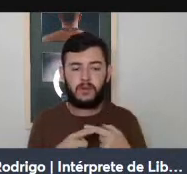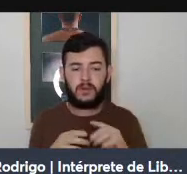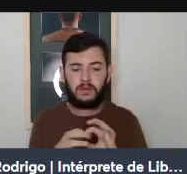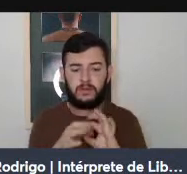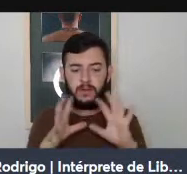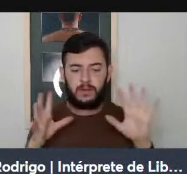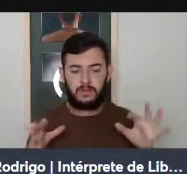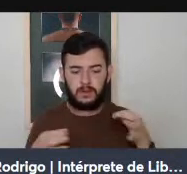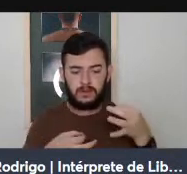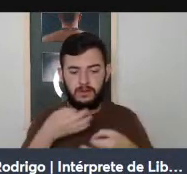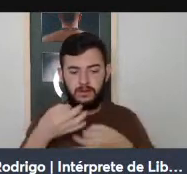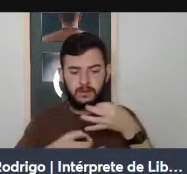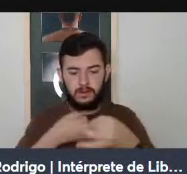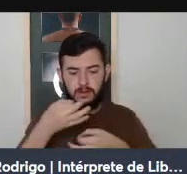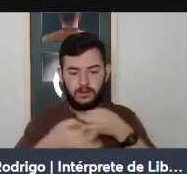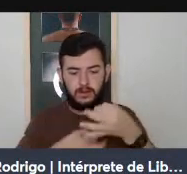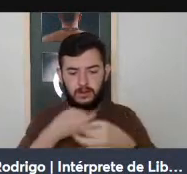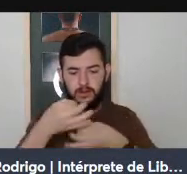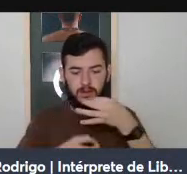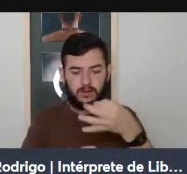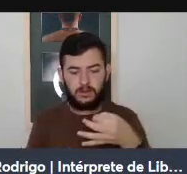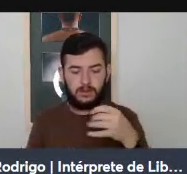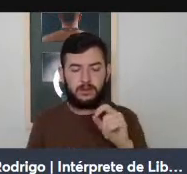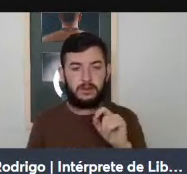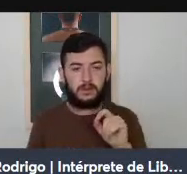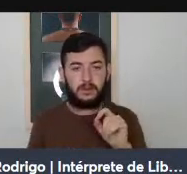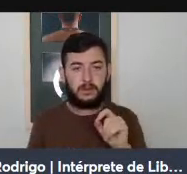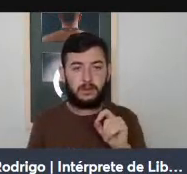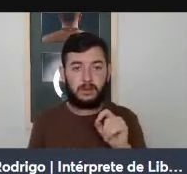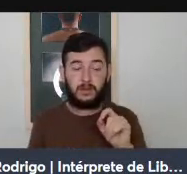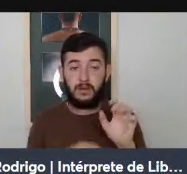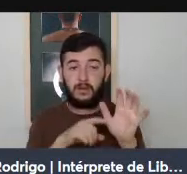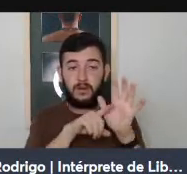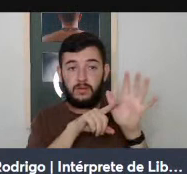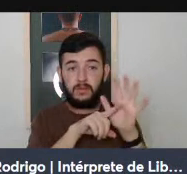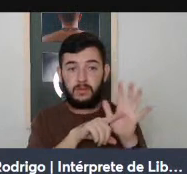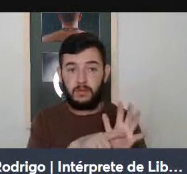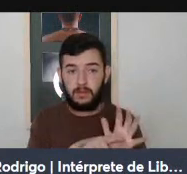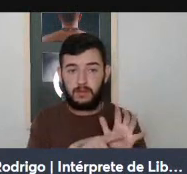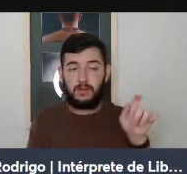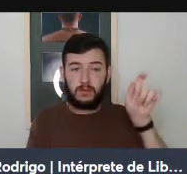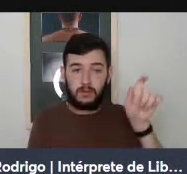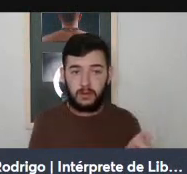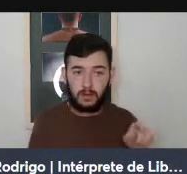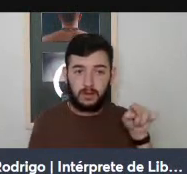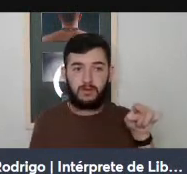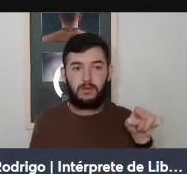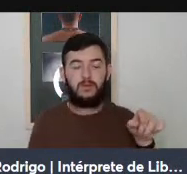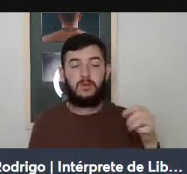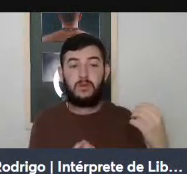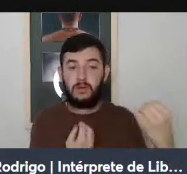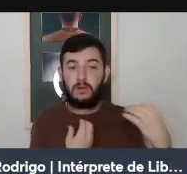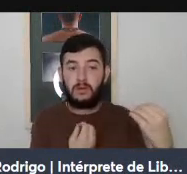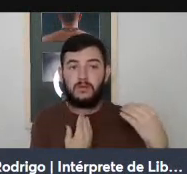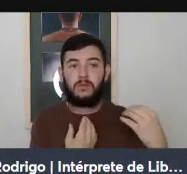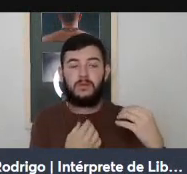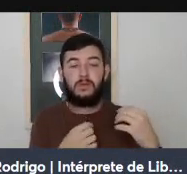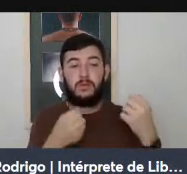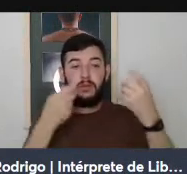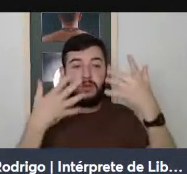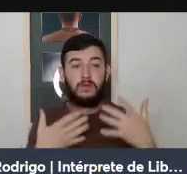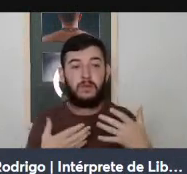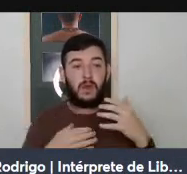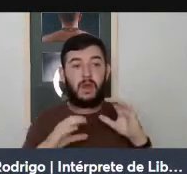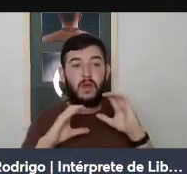crítica. Isso é algo que aprendi do pesquisador Pauline Ntonji, que argumentava que a comunicação oral